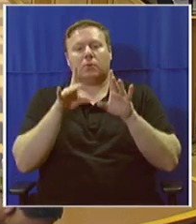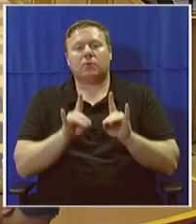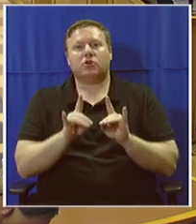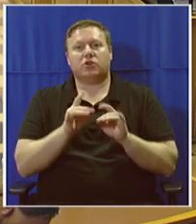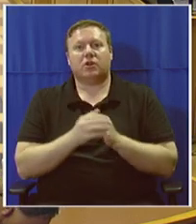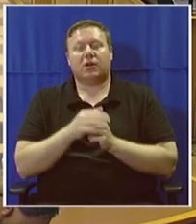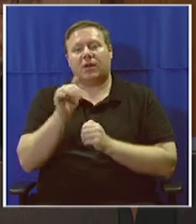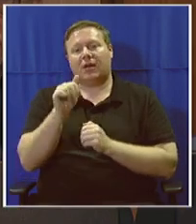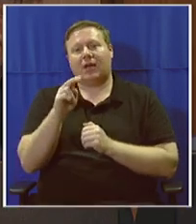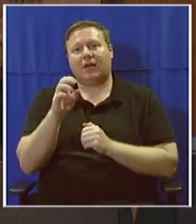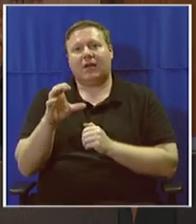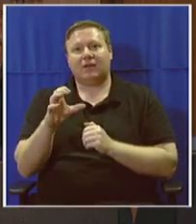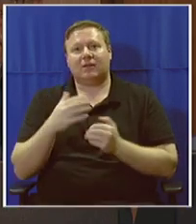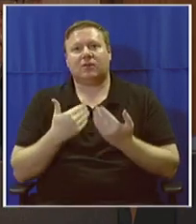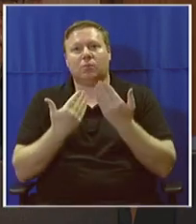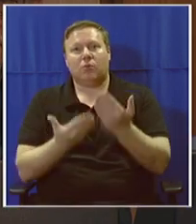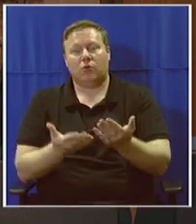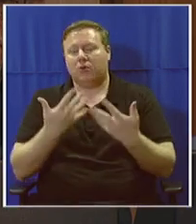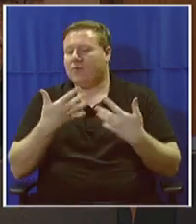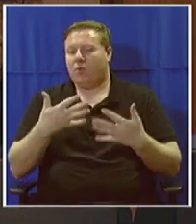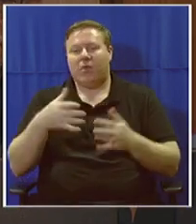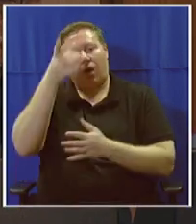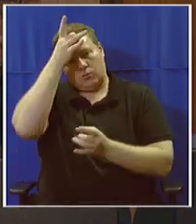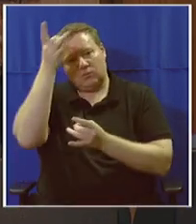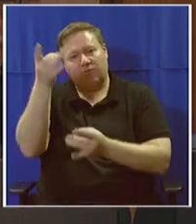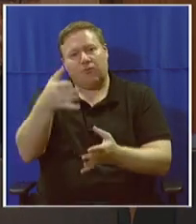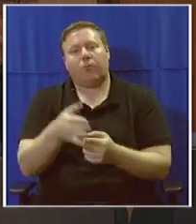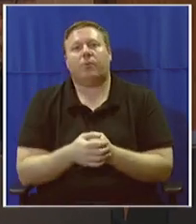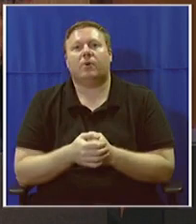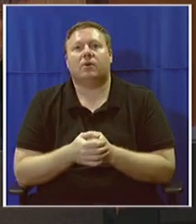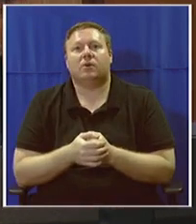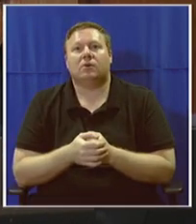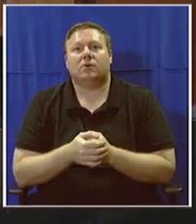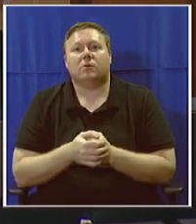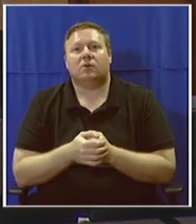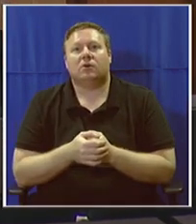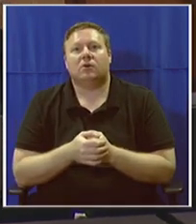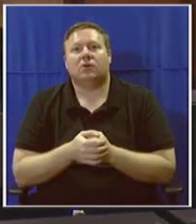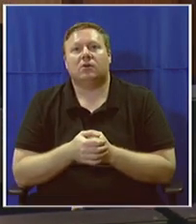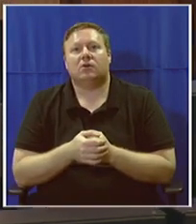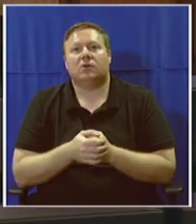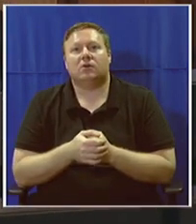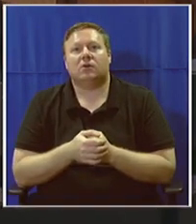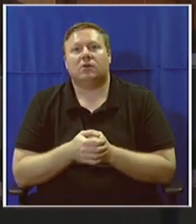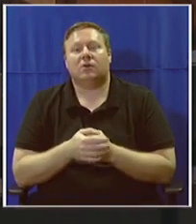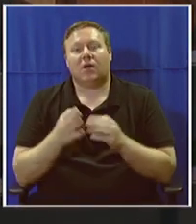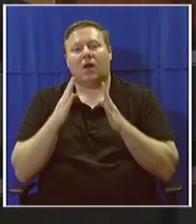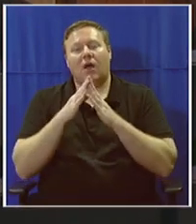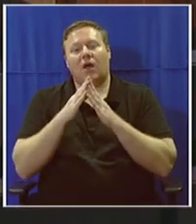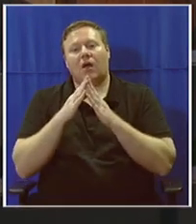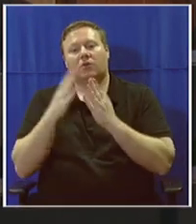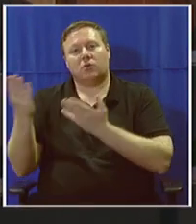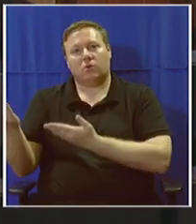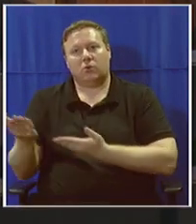African National Congress moves without notice that the House, we welcome the